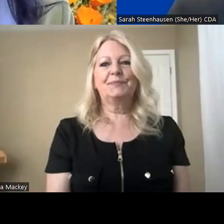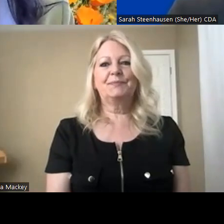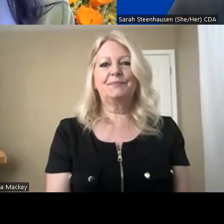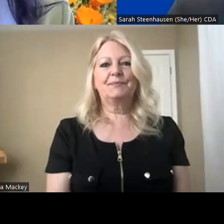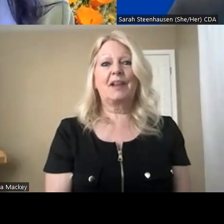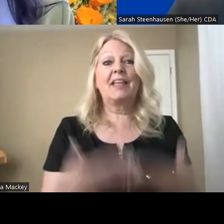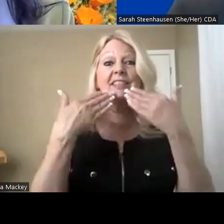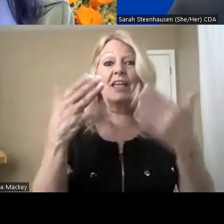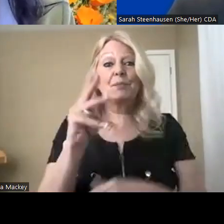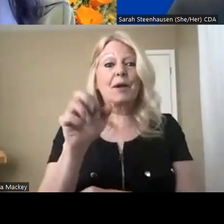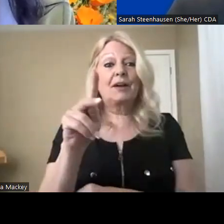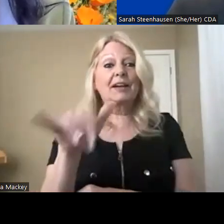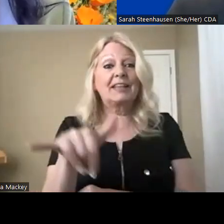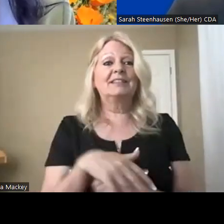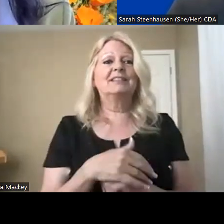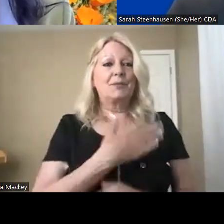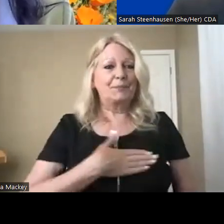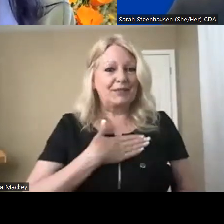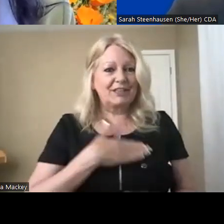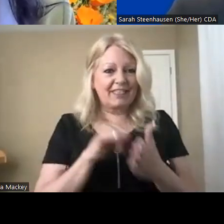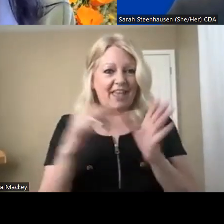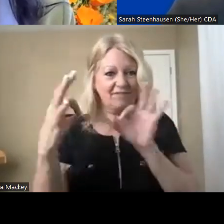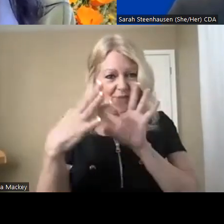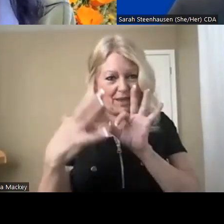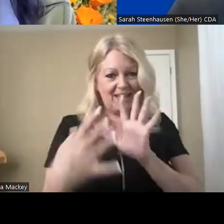Thank you, Marty. Appreciate that feedback.